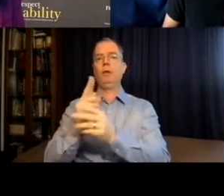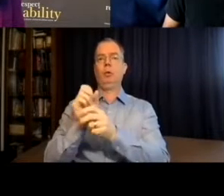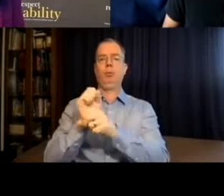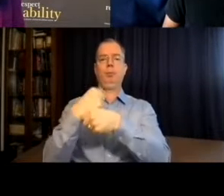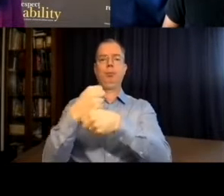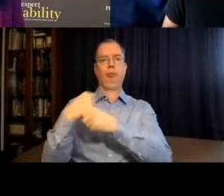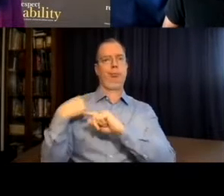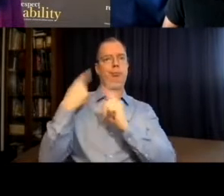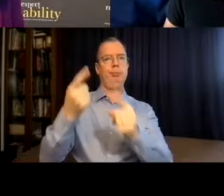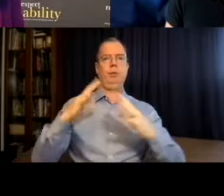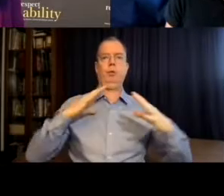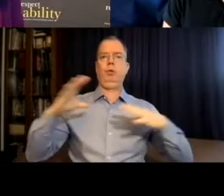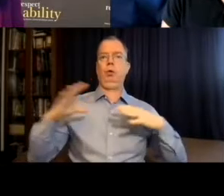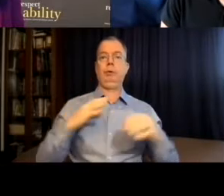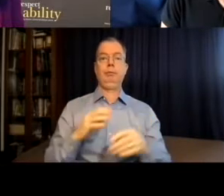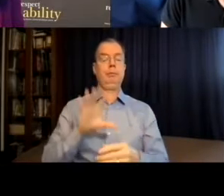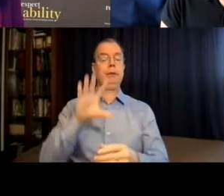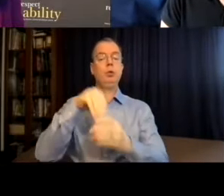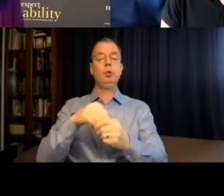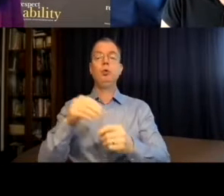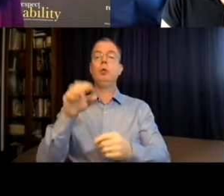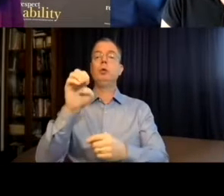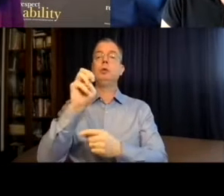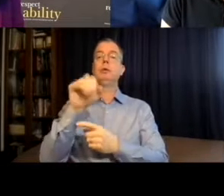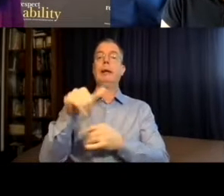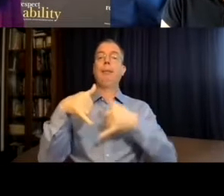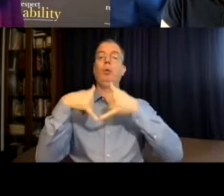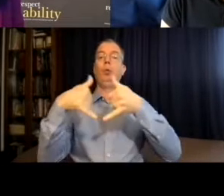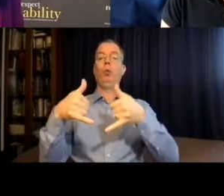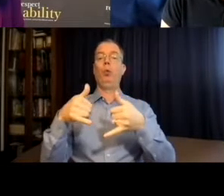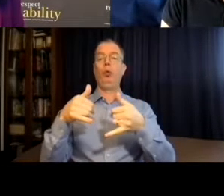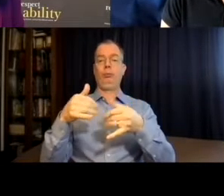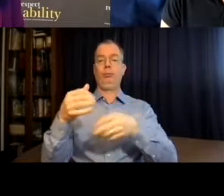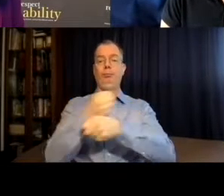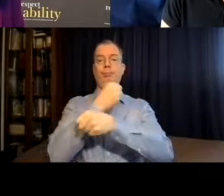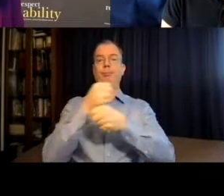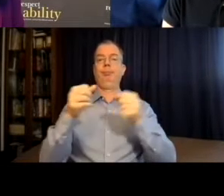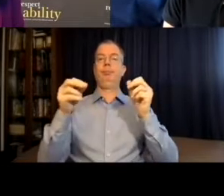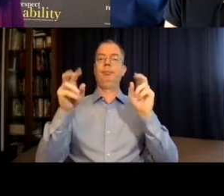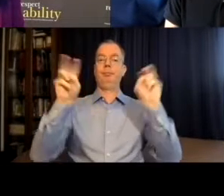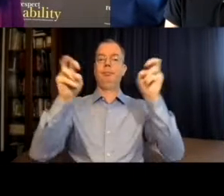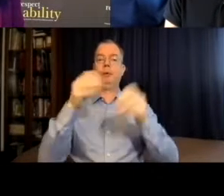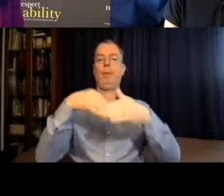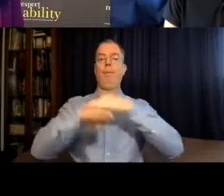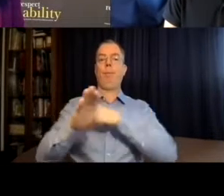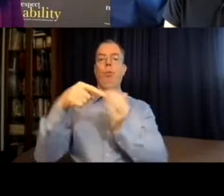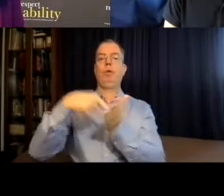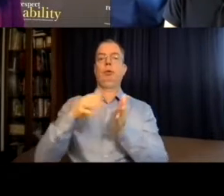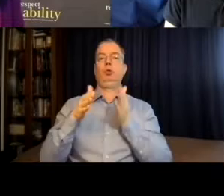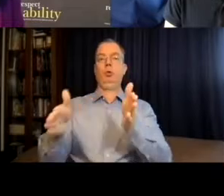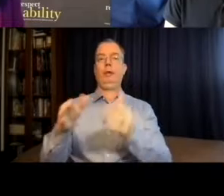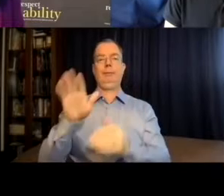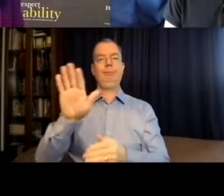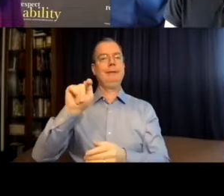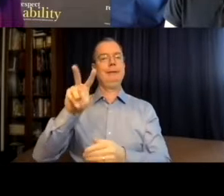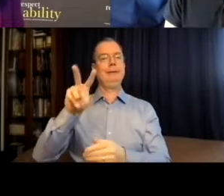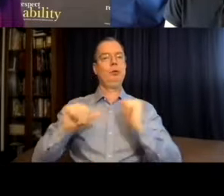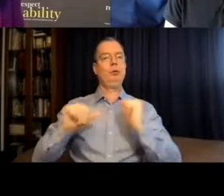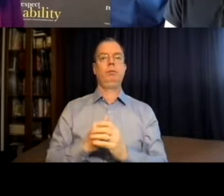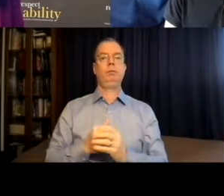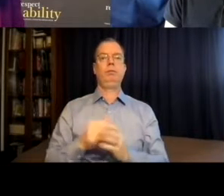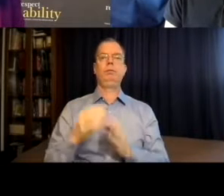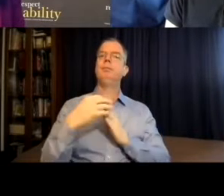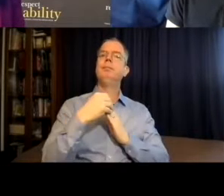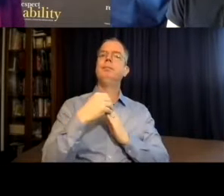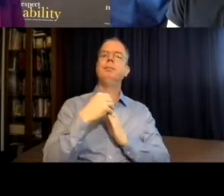We worked on over 200 different productions in Hollywood, including the Emmy-winning series Born This Way, which led to a shift in audiences and the entertainment